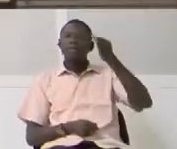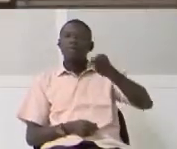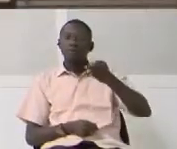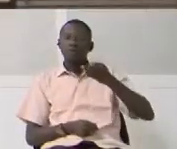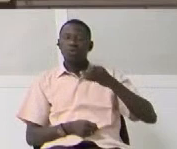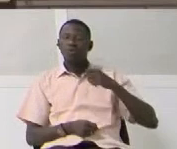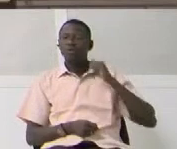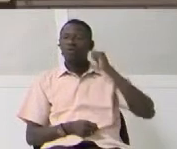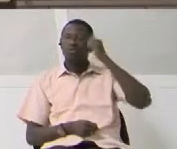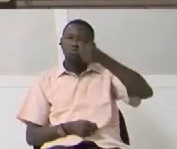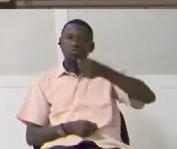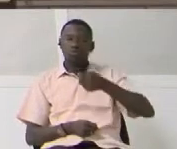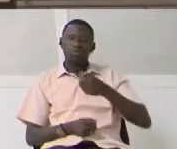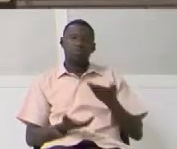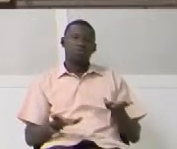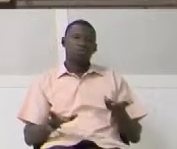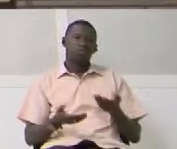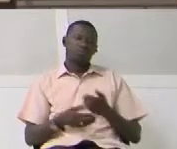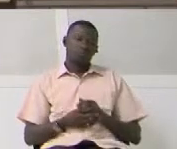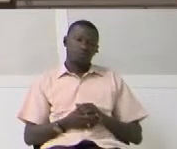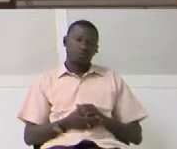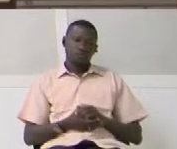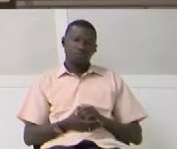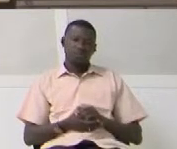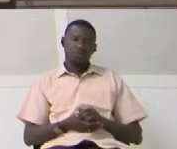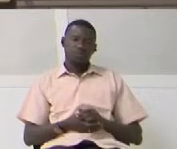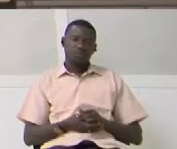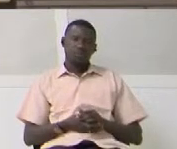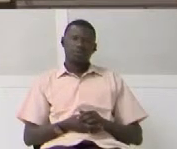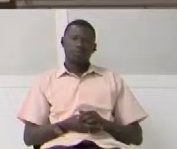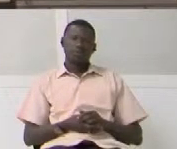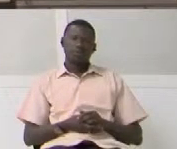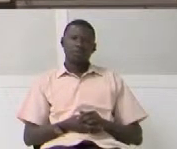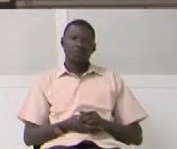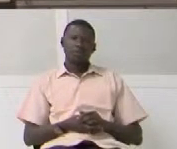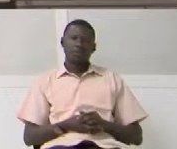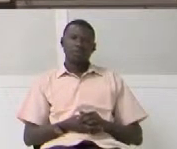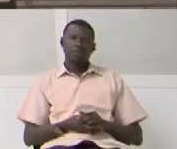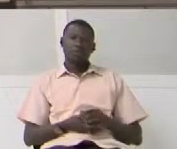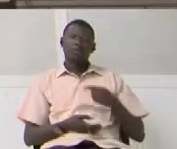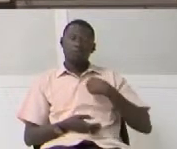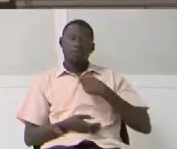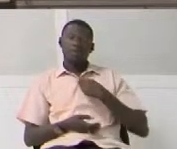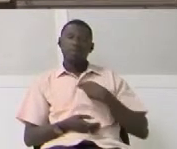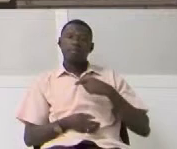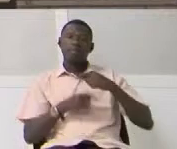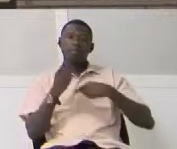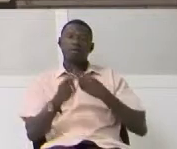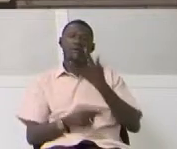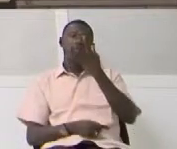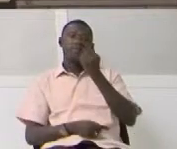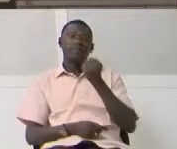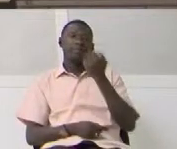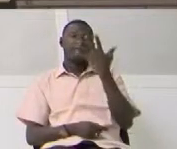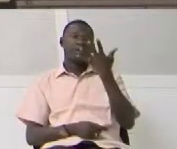of the country tomorrow a man I'm 55 years old I am 55 years old